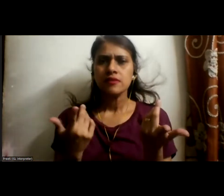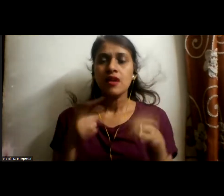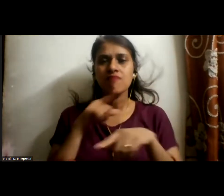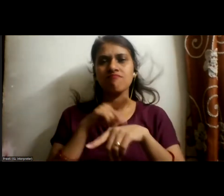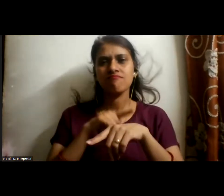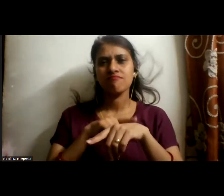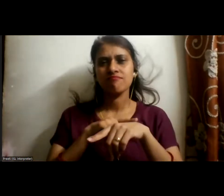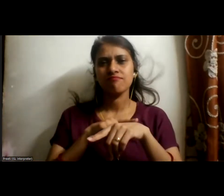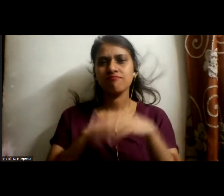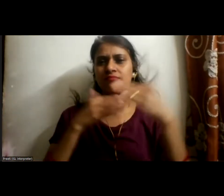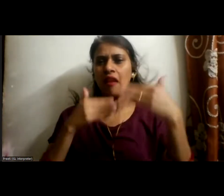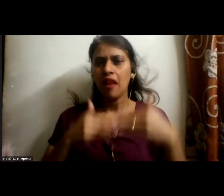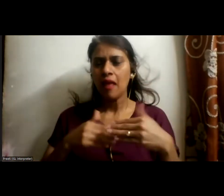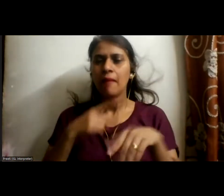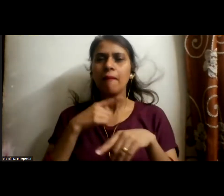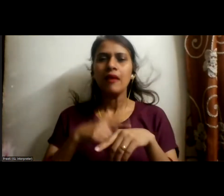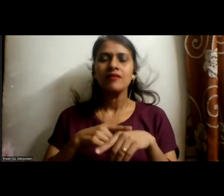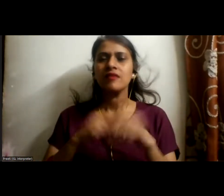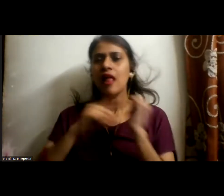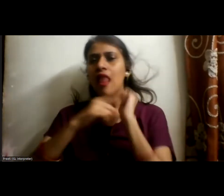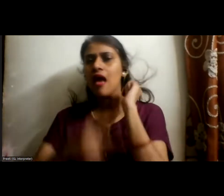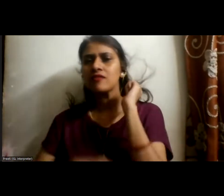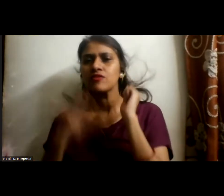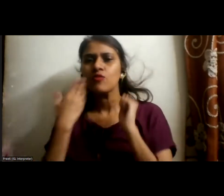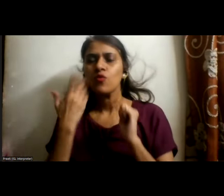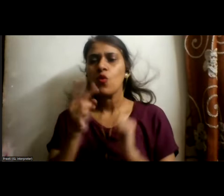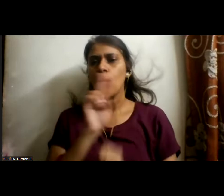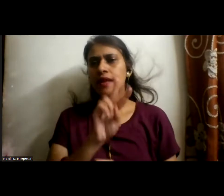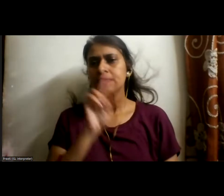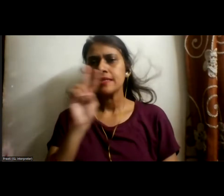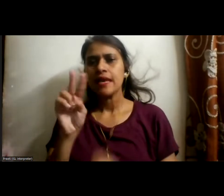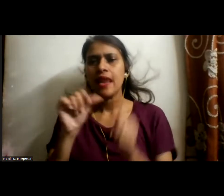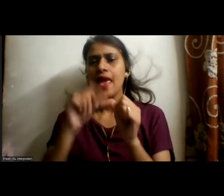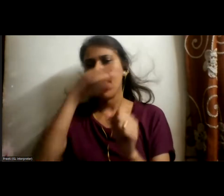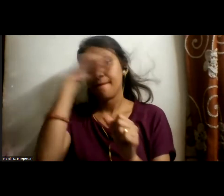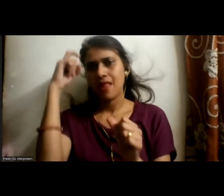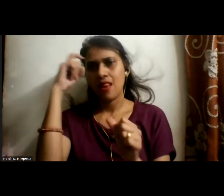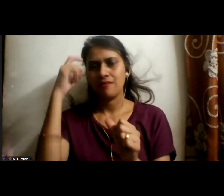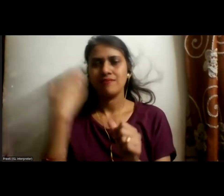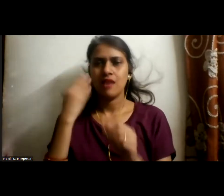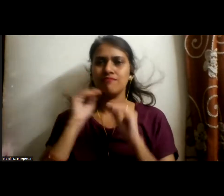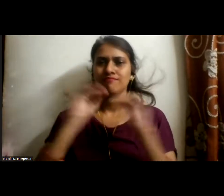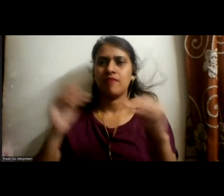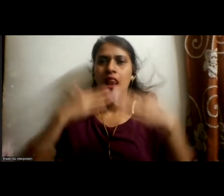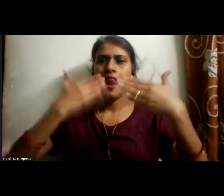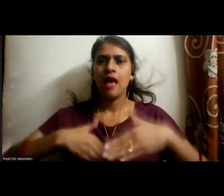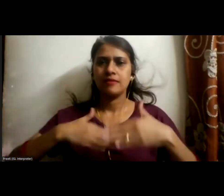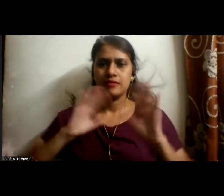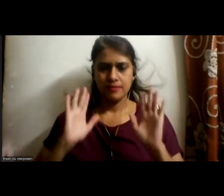and the deadline. So the initial deadline was 22nd of April, which we have already shifted to 24th of